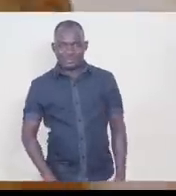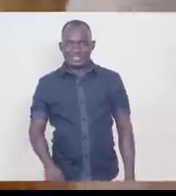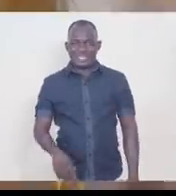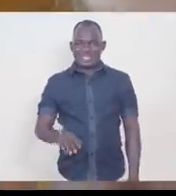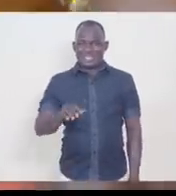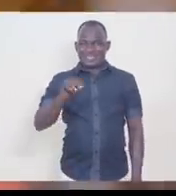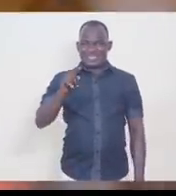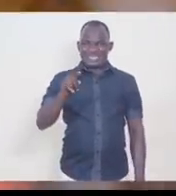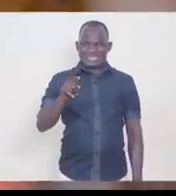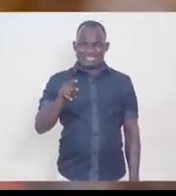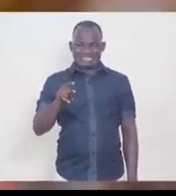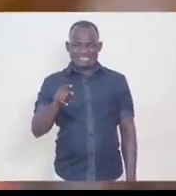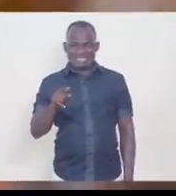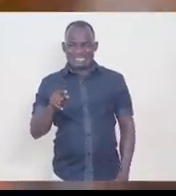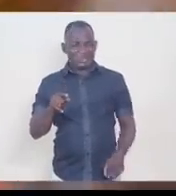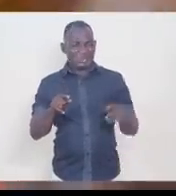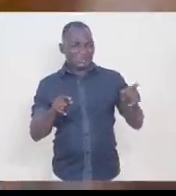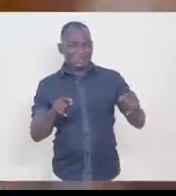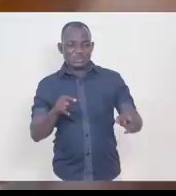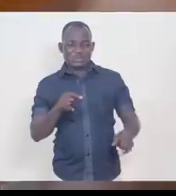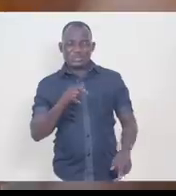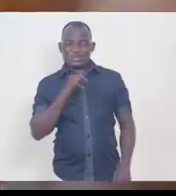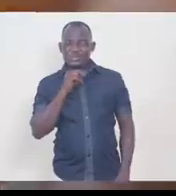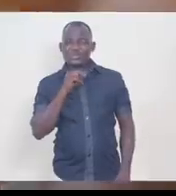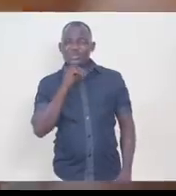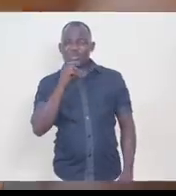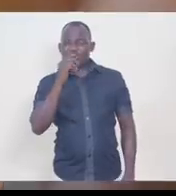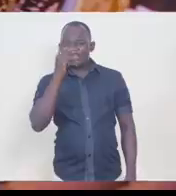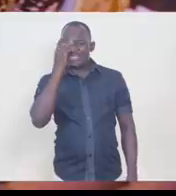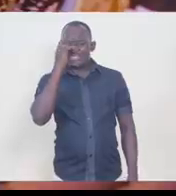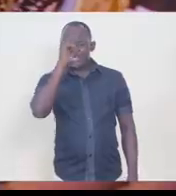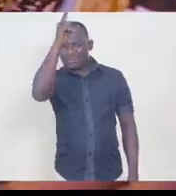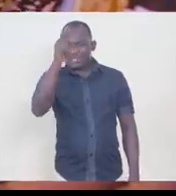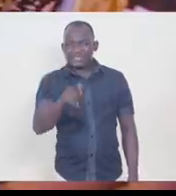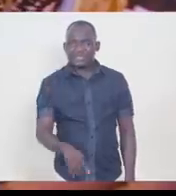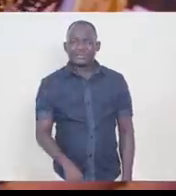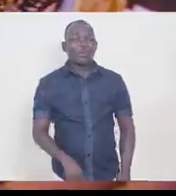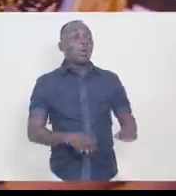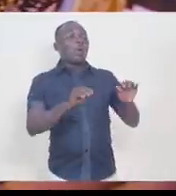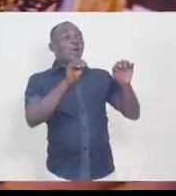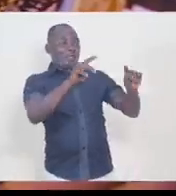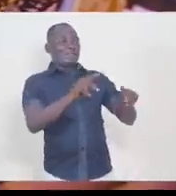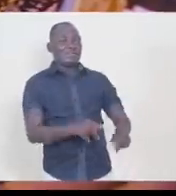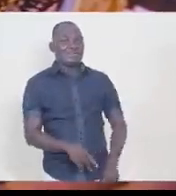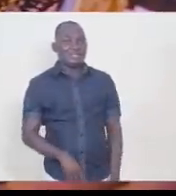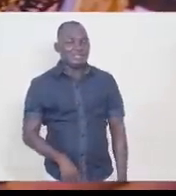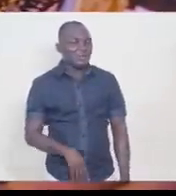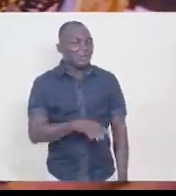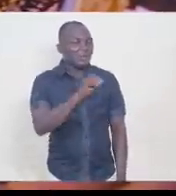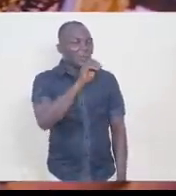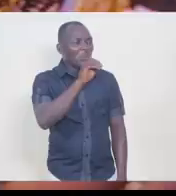Not so fast. Mr.